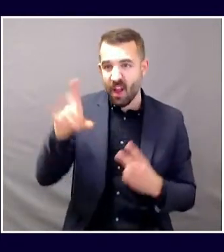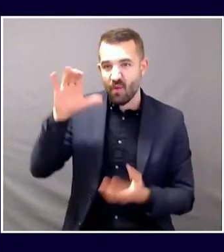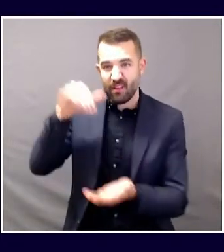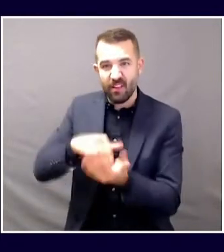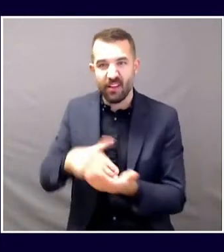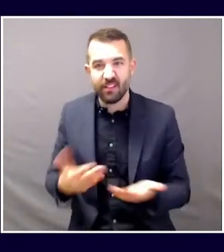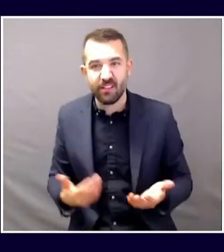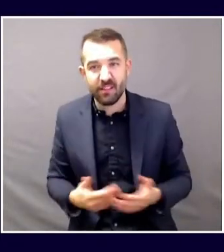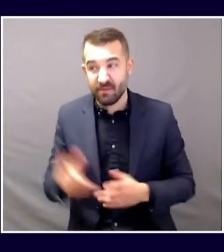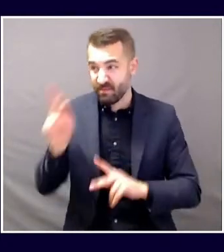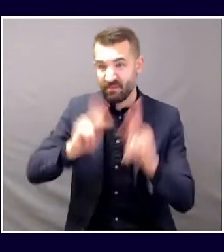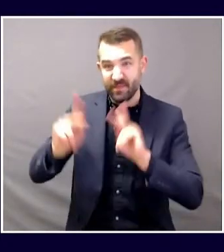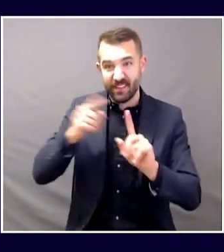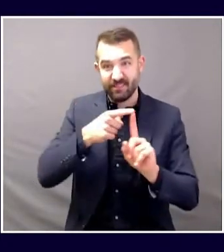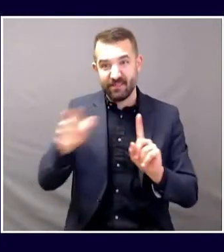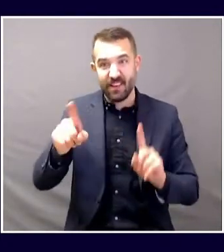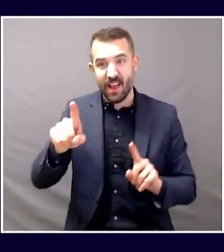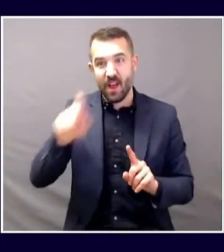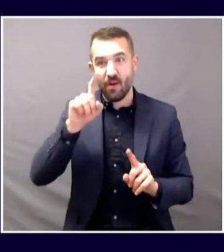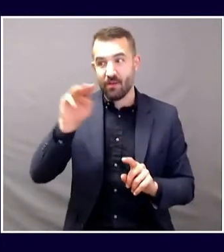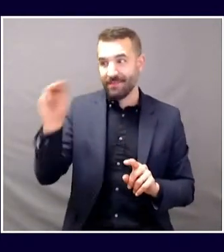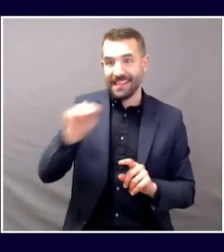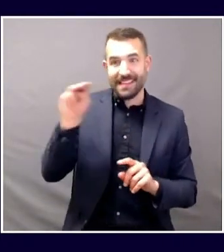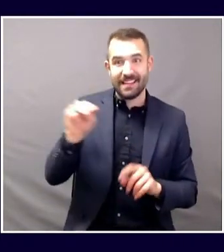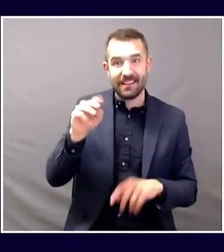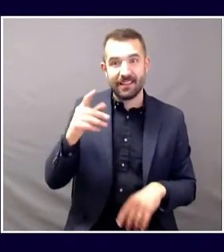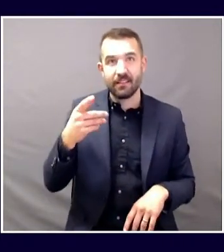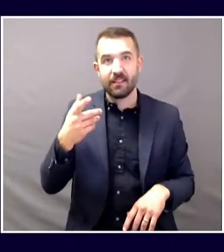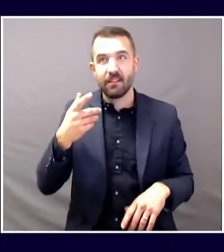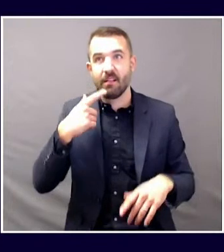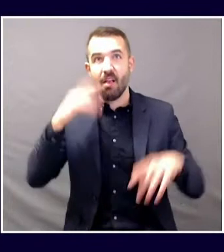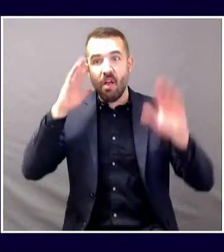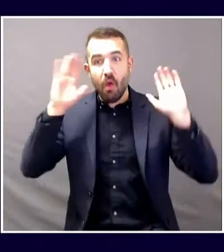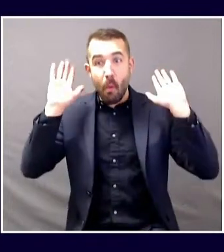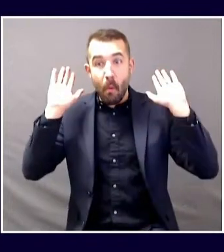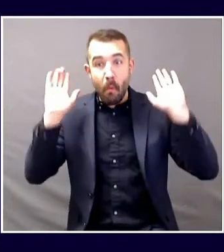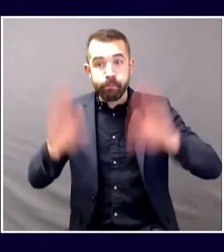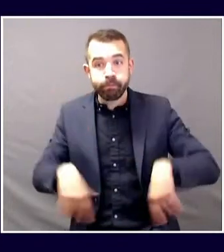affect the trajectory of where we go from here with respect to COVID.